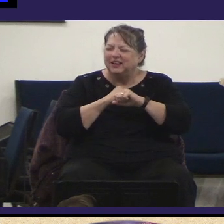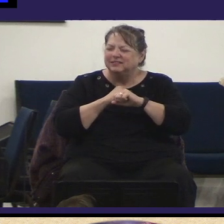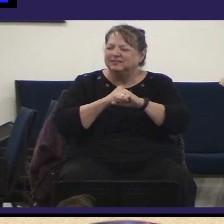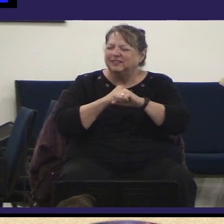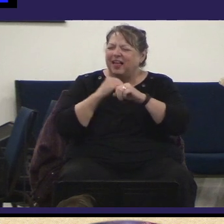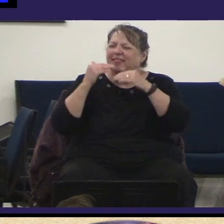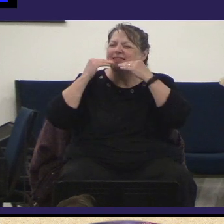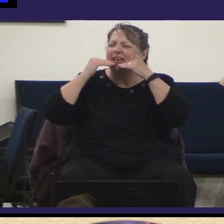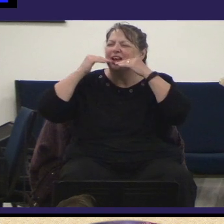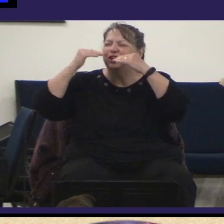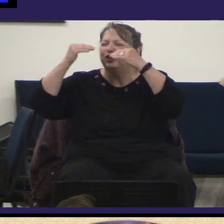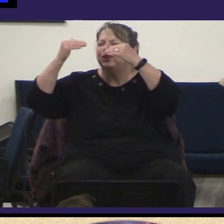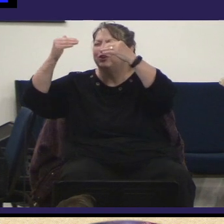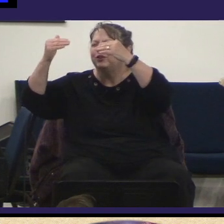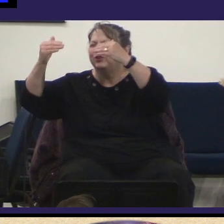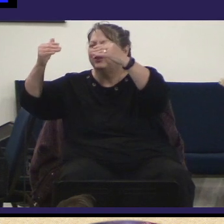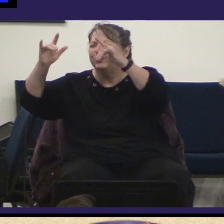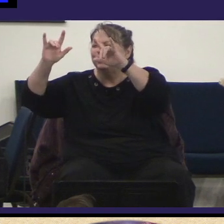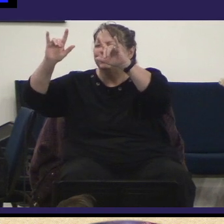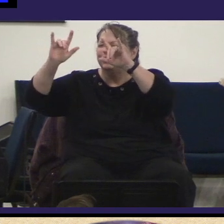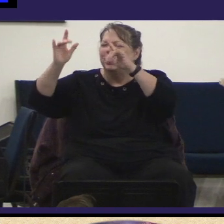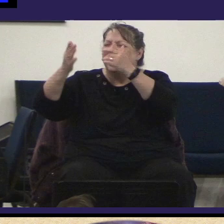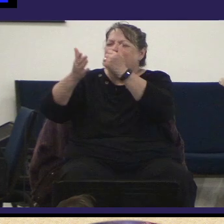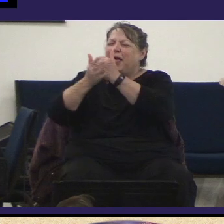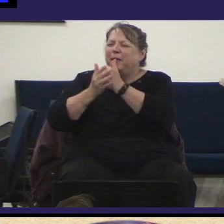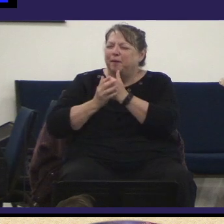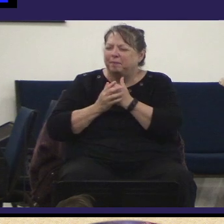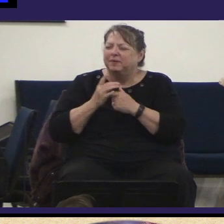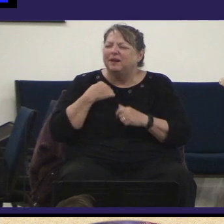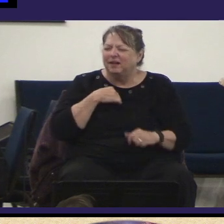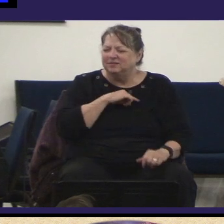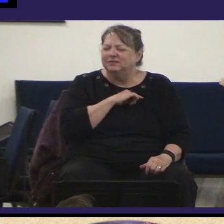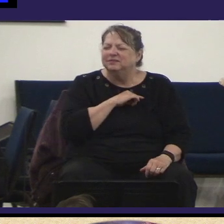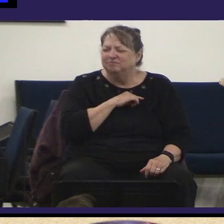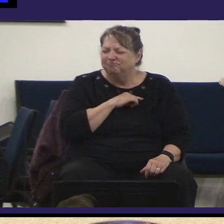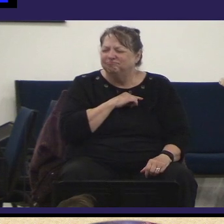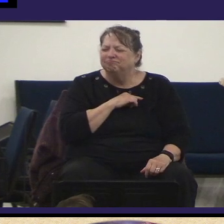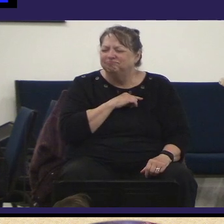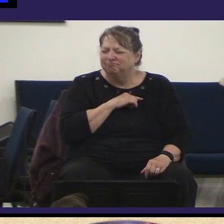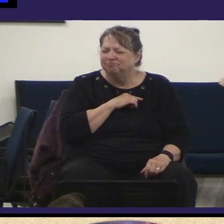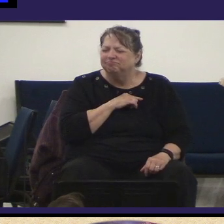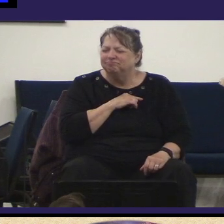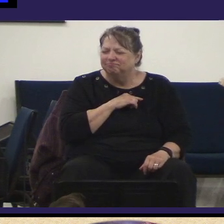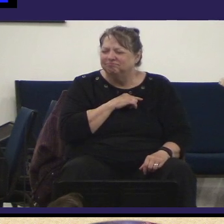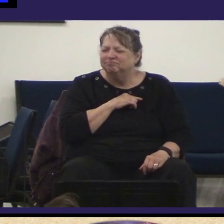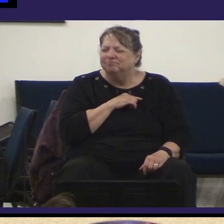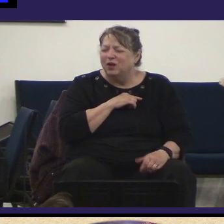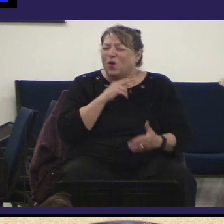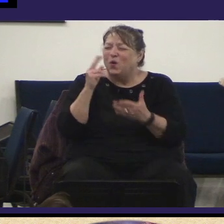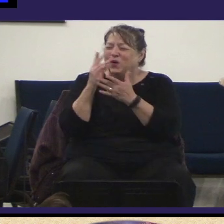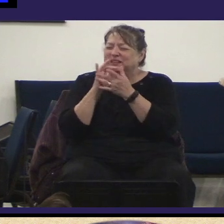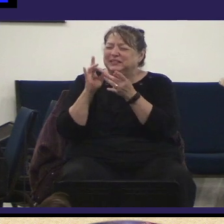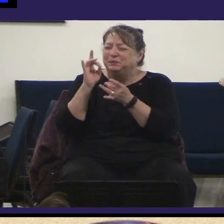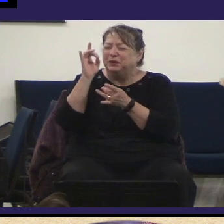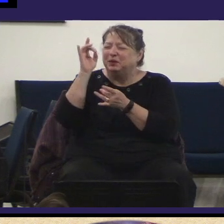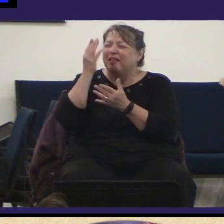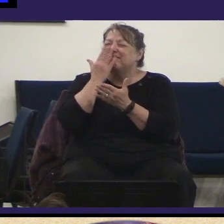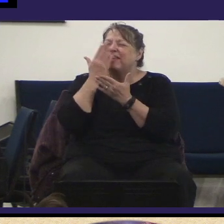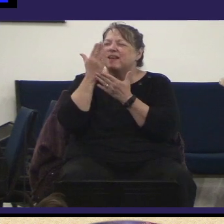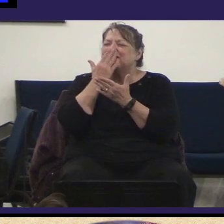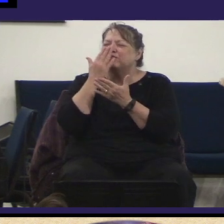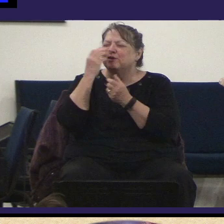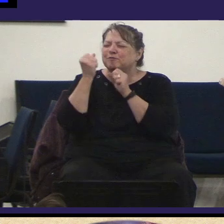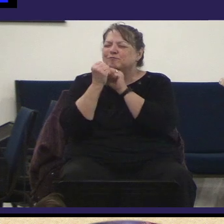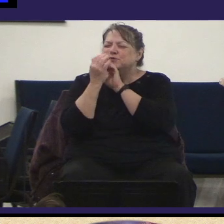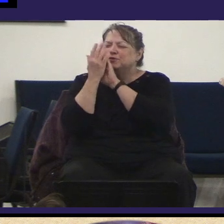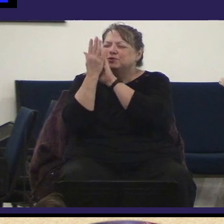happen what needs to happen in our lives as Christians and followers of Jesus. So Holy Spirit, thank you for your presence and thank you